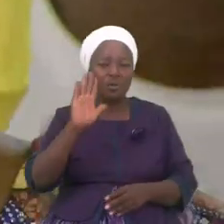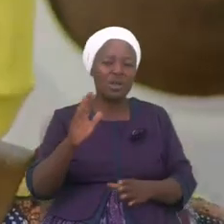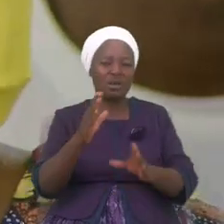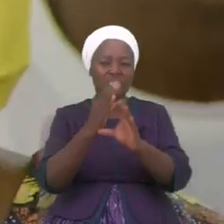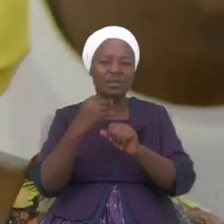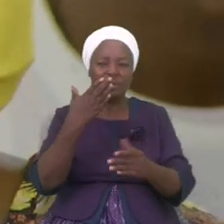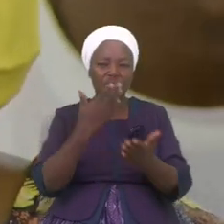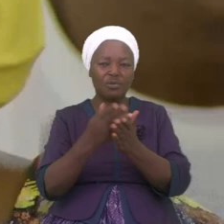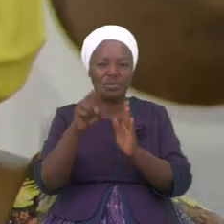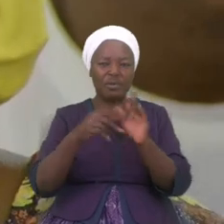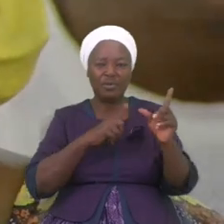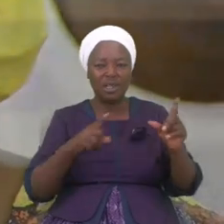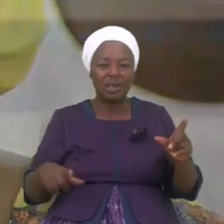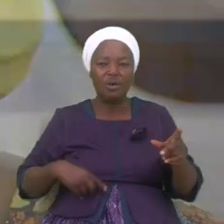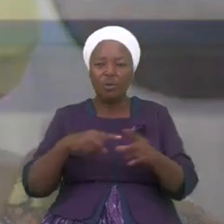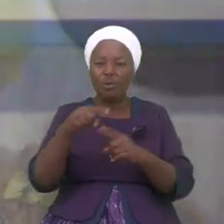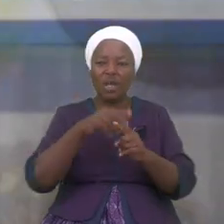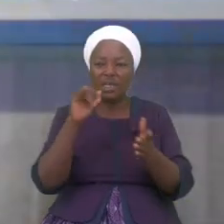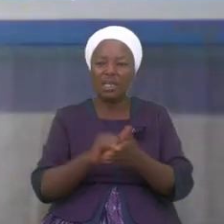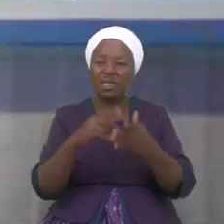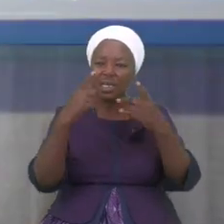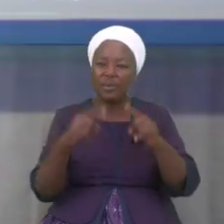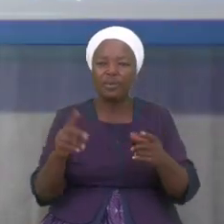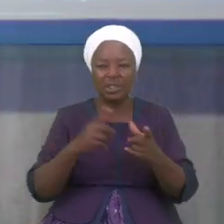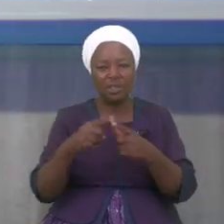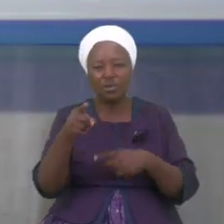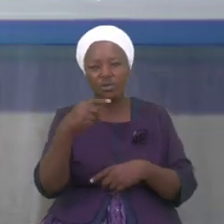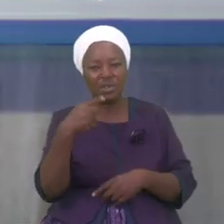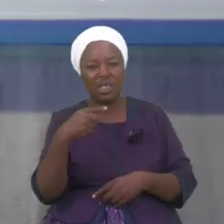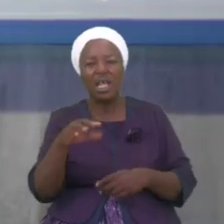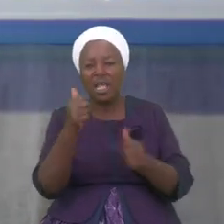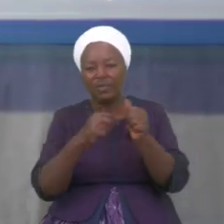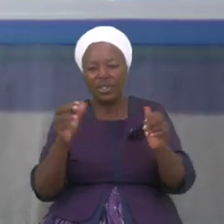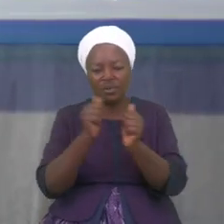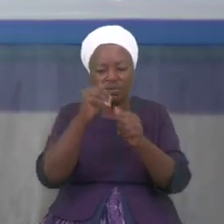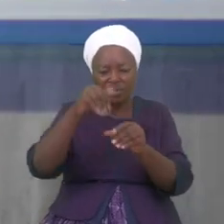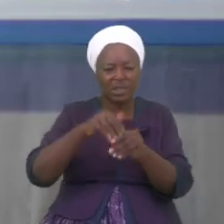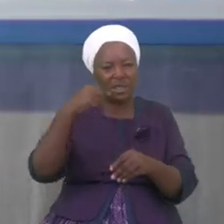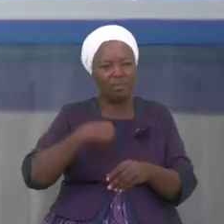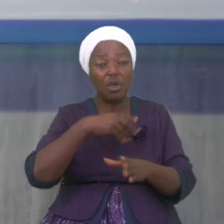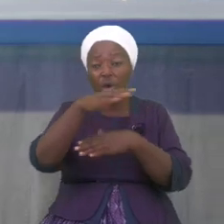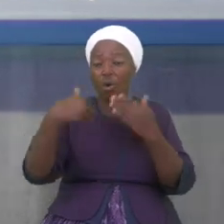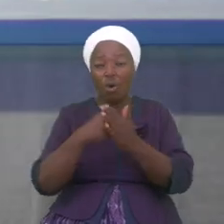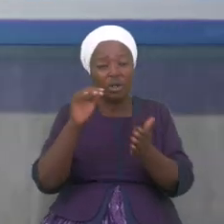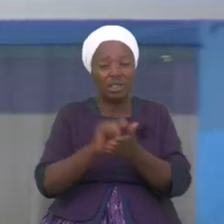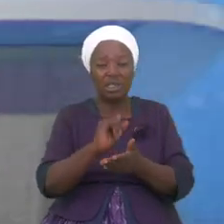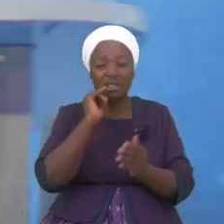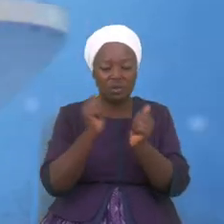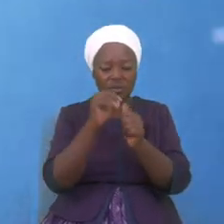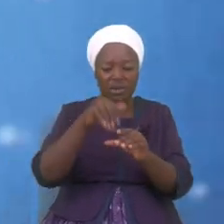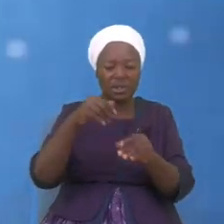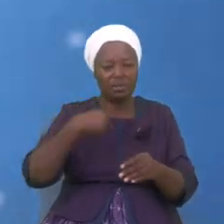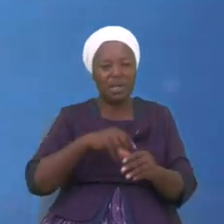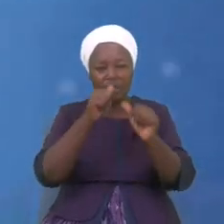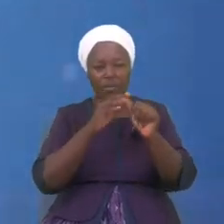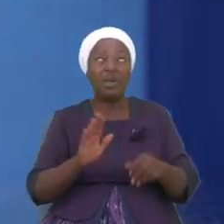and when that happens, you see everything within me, all that is within me, bless his